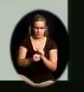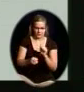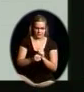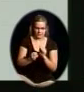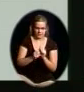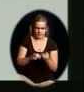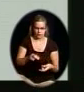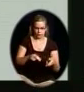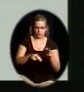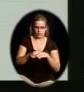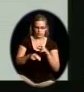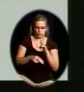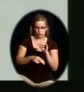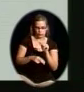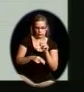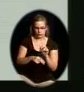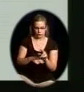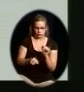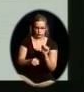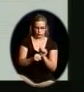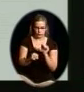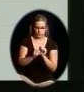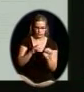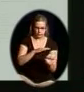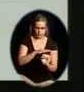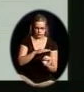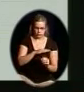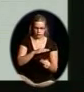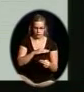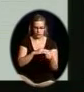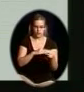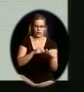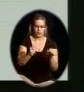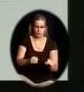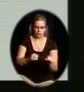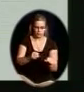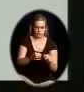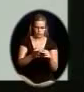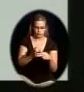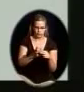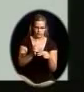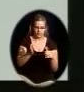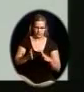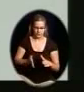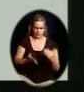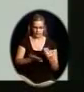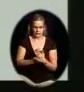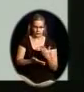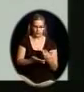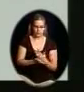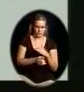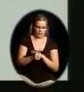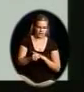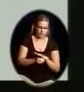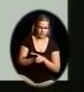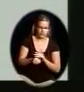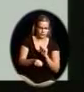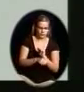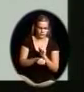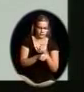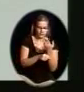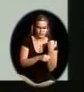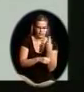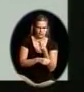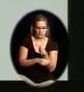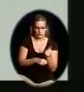increasing rigor by working on elementary high ability readers. And that's a new area that we've been working on the last couple of years, and